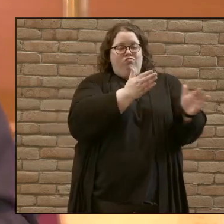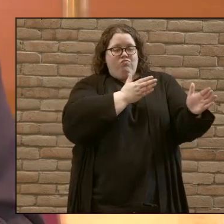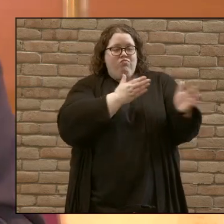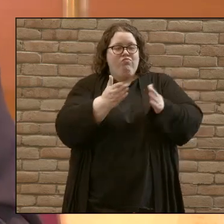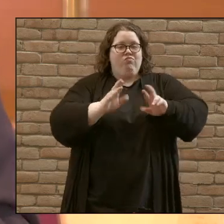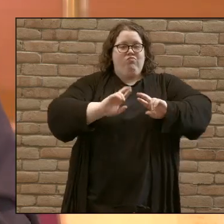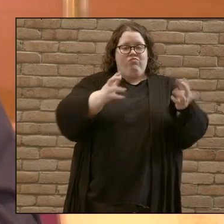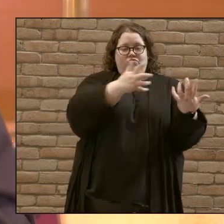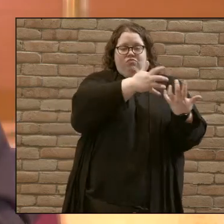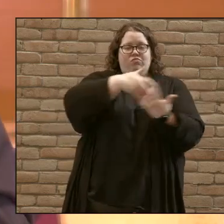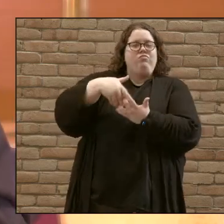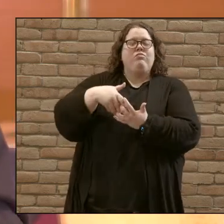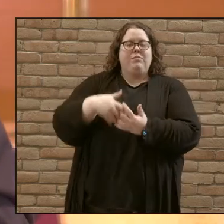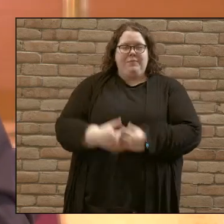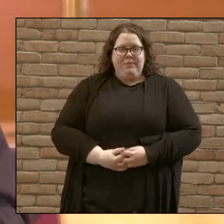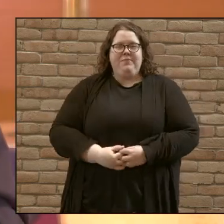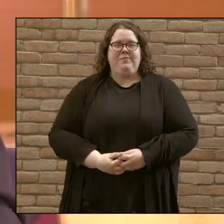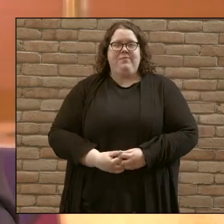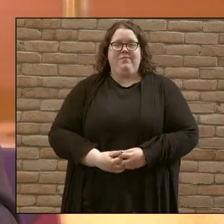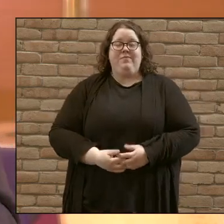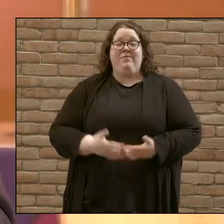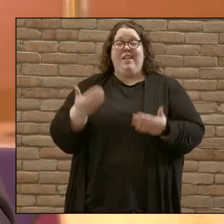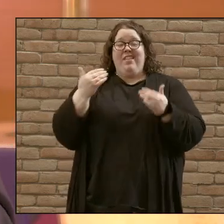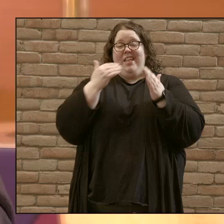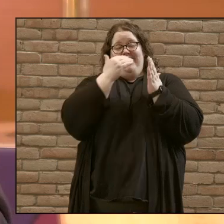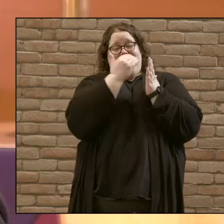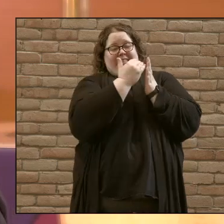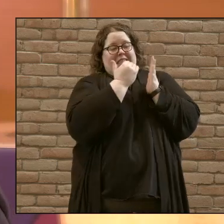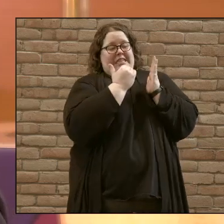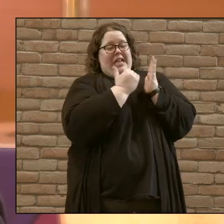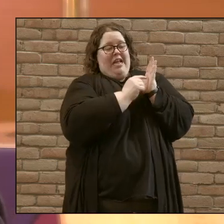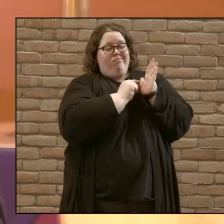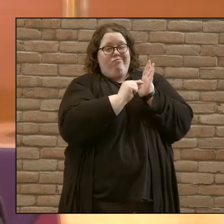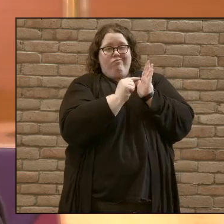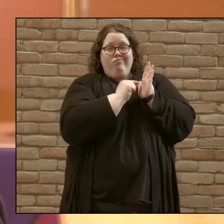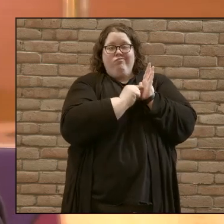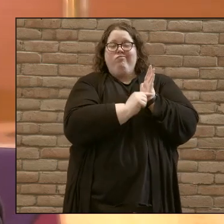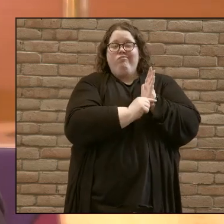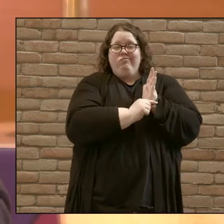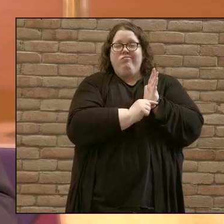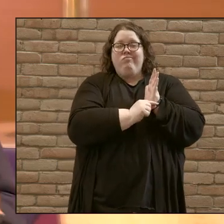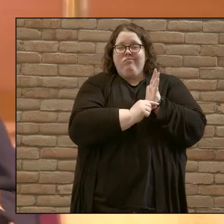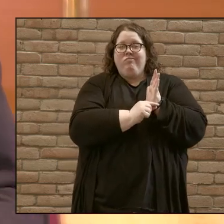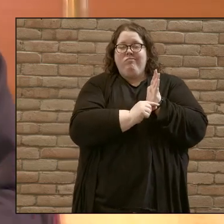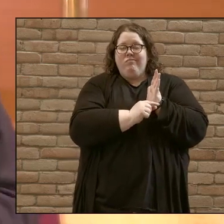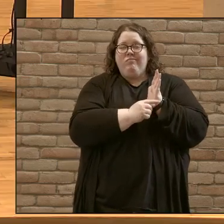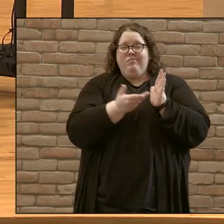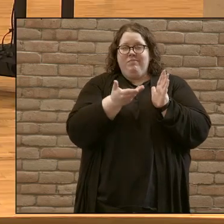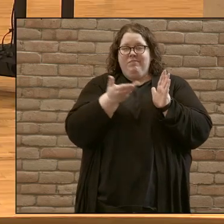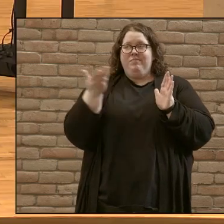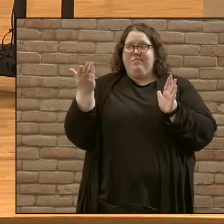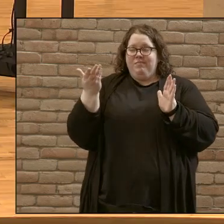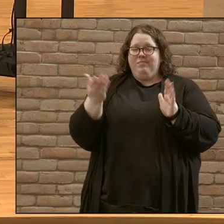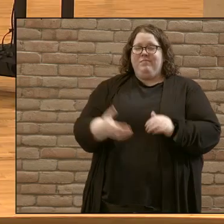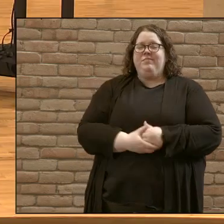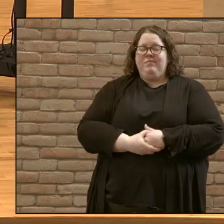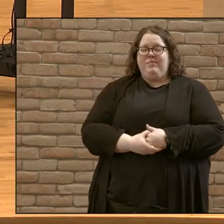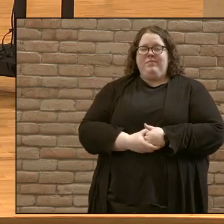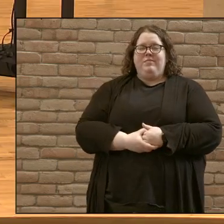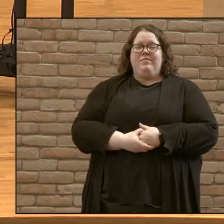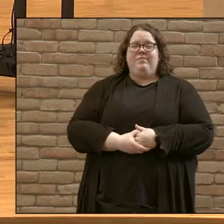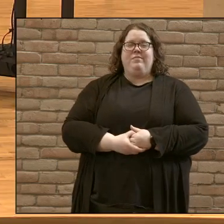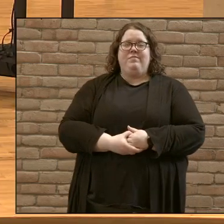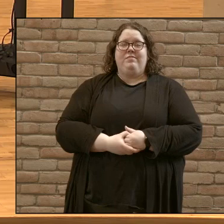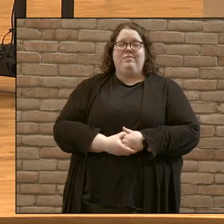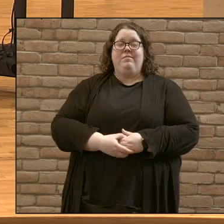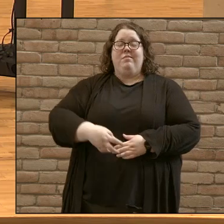wasn't enough, the very next verse in this gospel that we hear, this happens. The blind